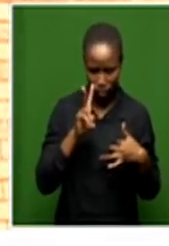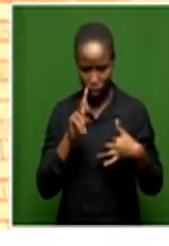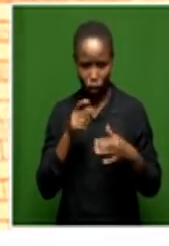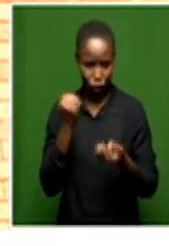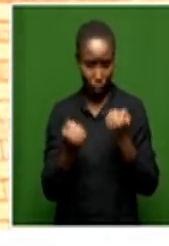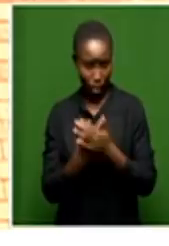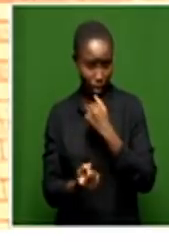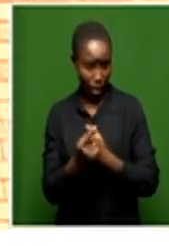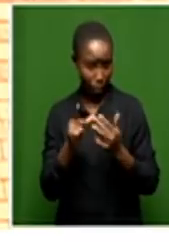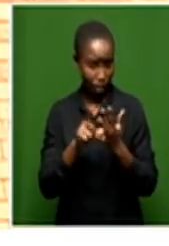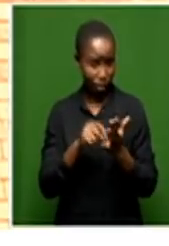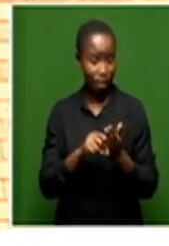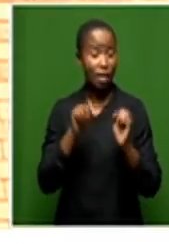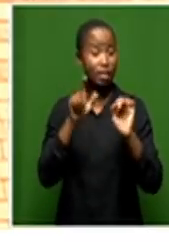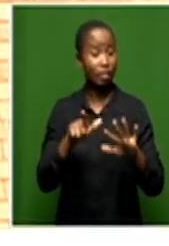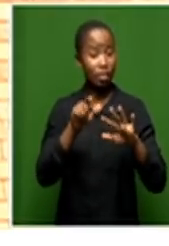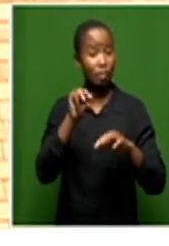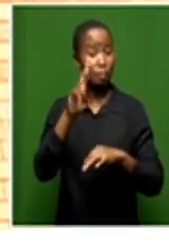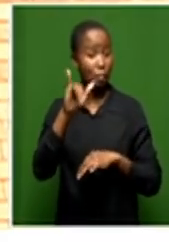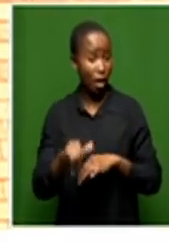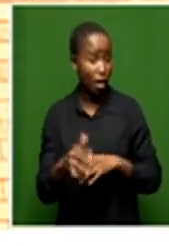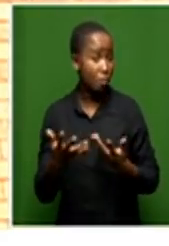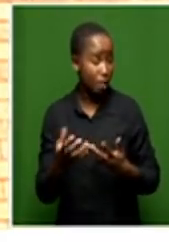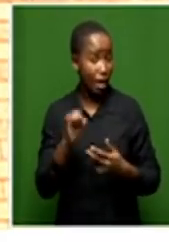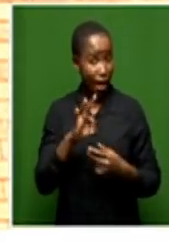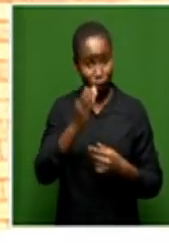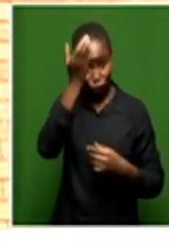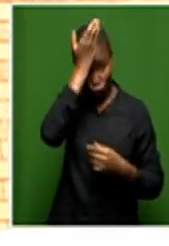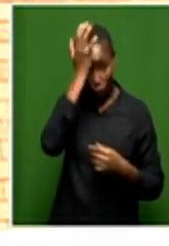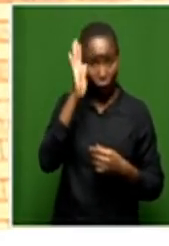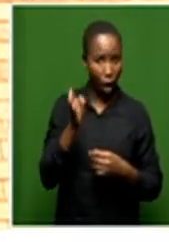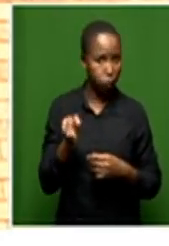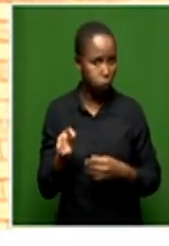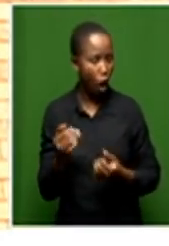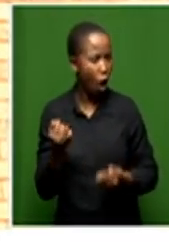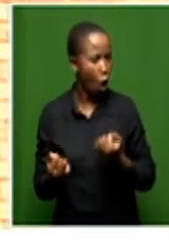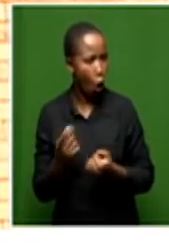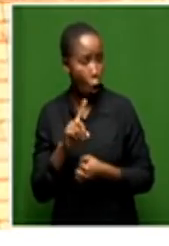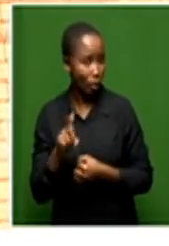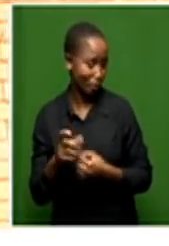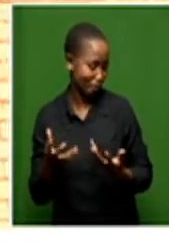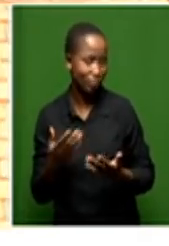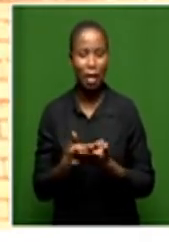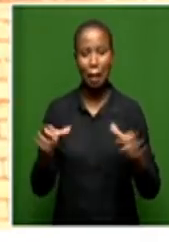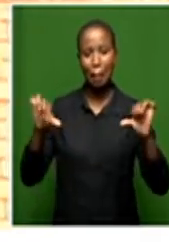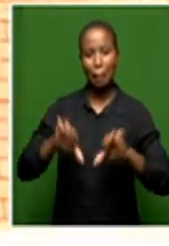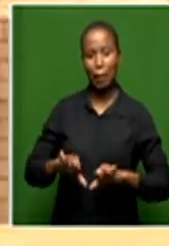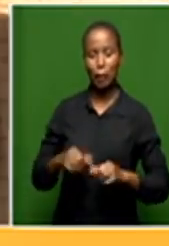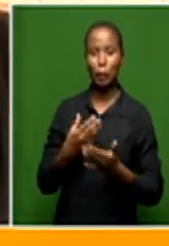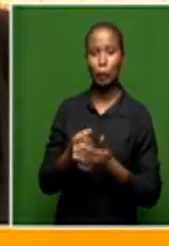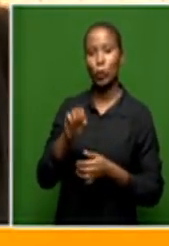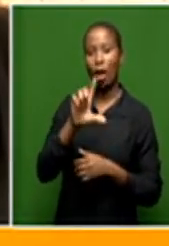on the 17th of May and whether the former President Jacob Zuma will be in court on that day. It's back to you in the studio,